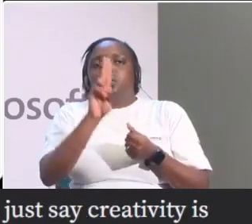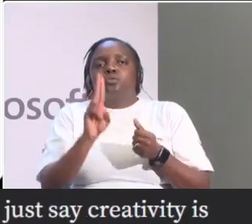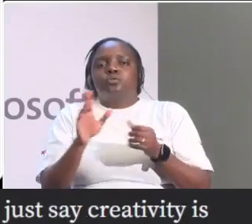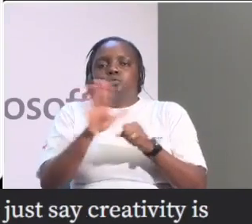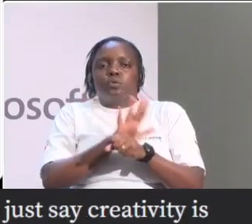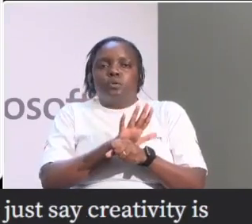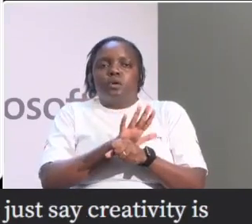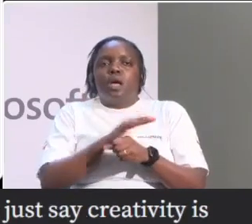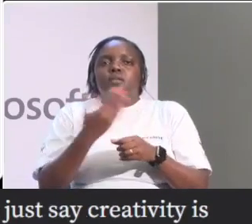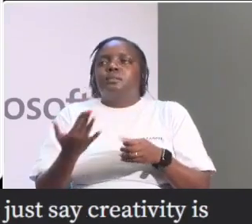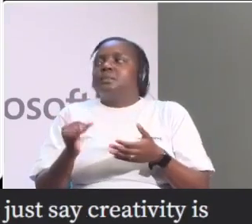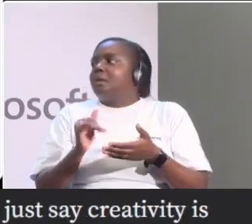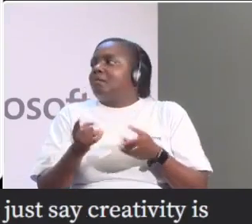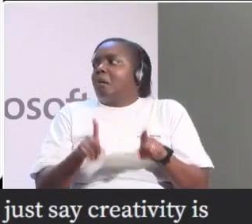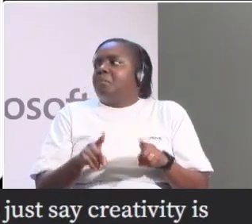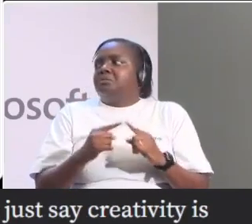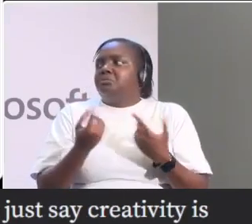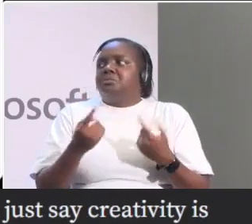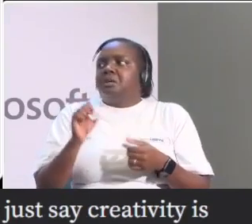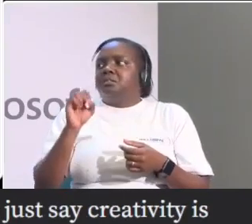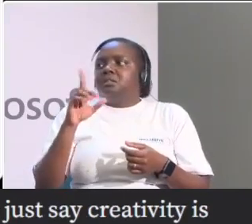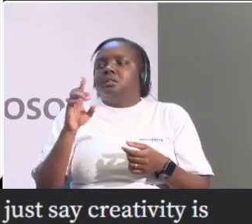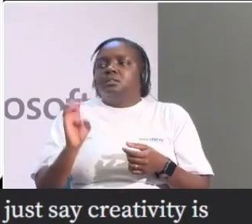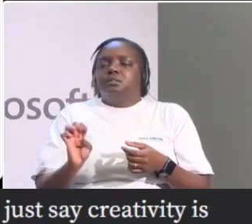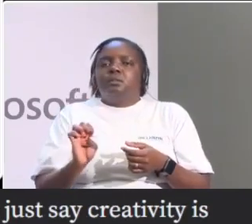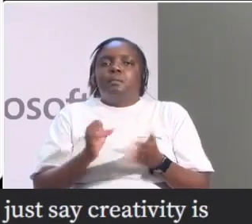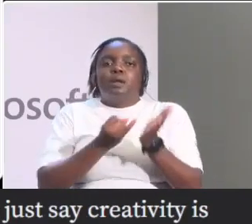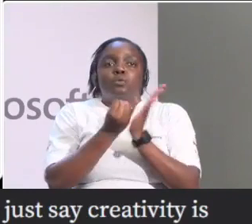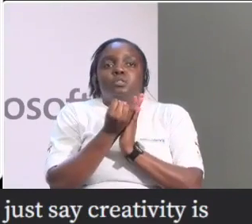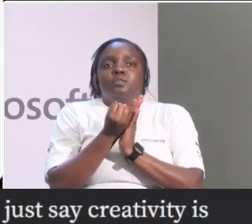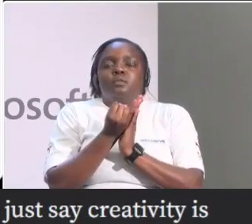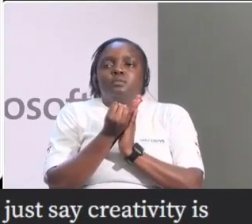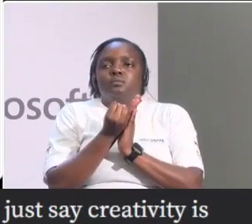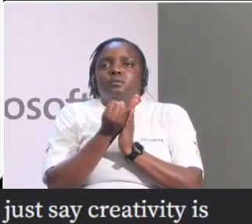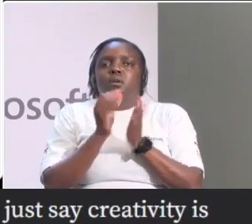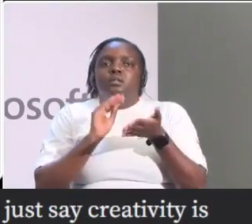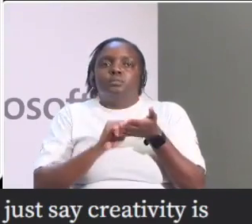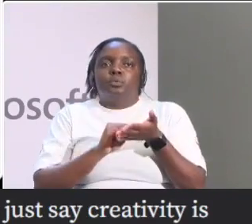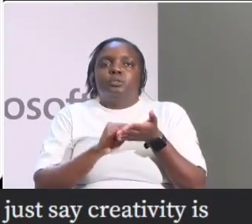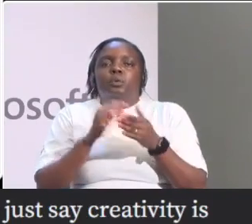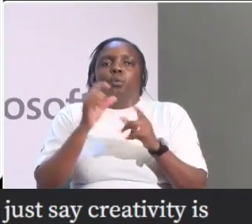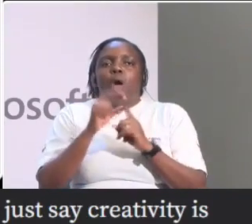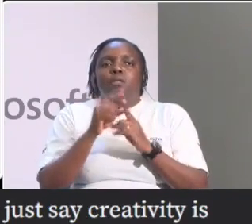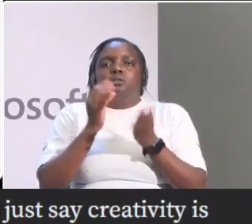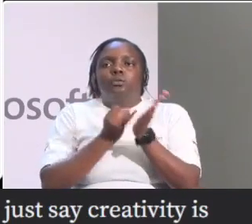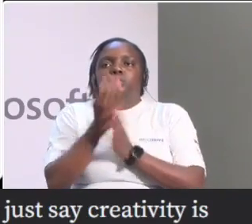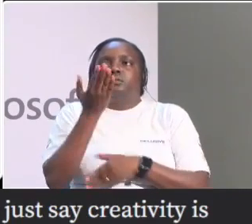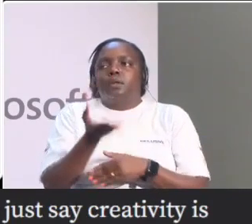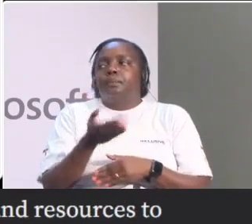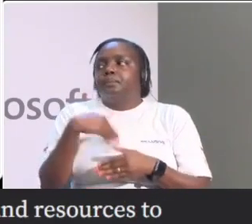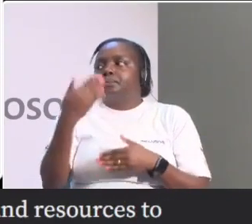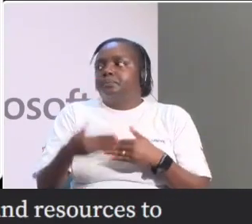I don't know, something happened to the slide there. Probably inclusive. Let's put the word inclusive in there. Next